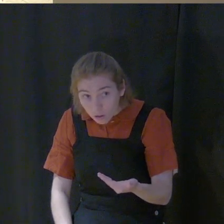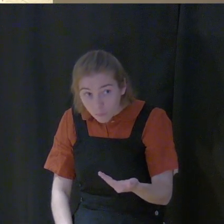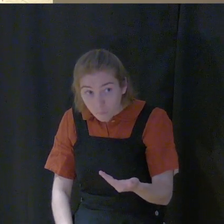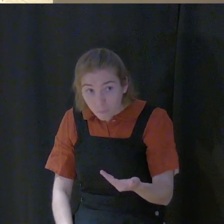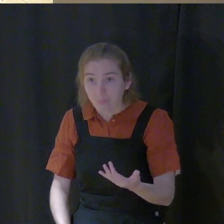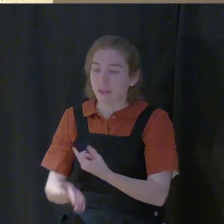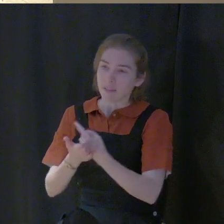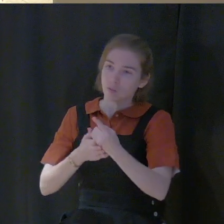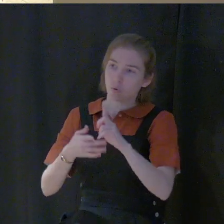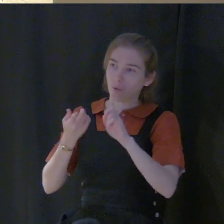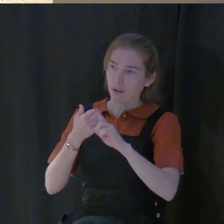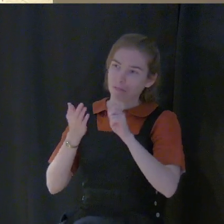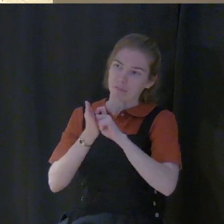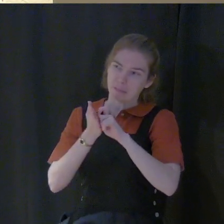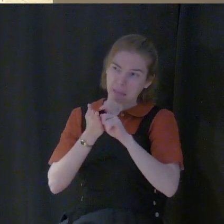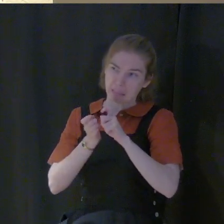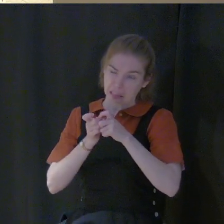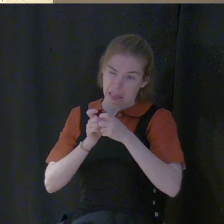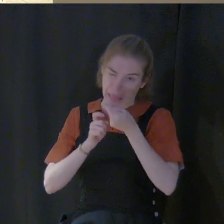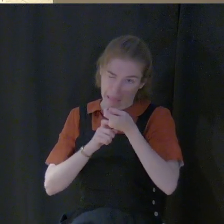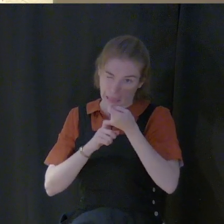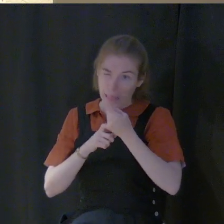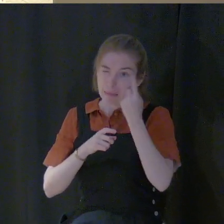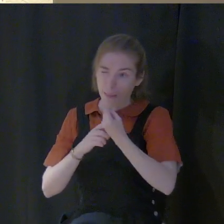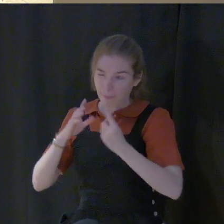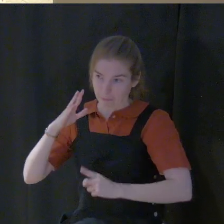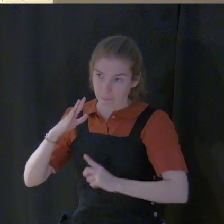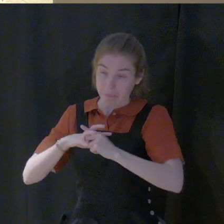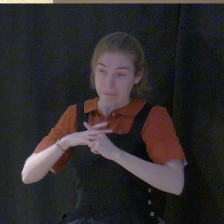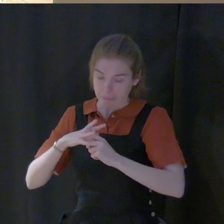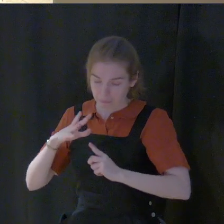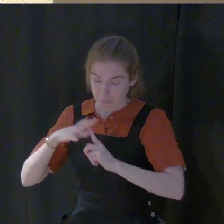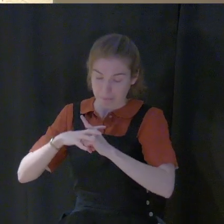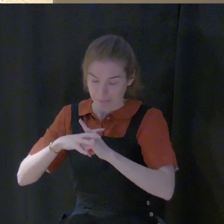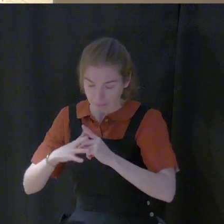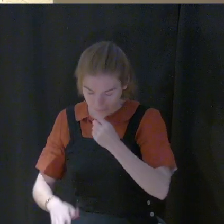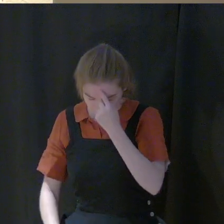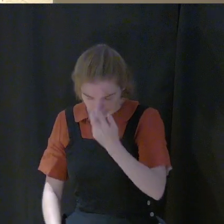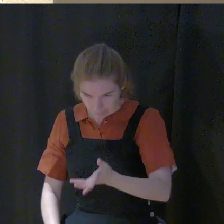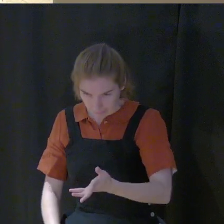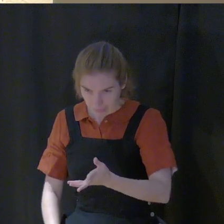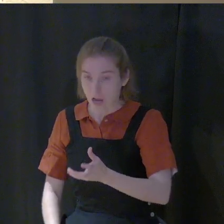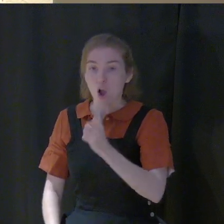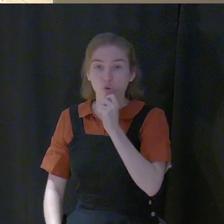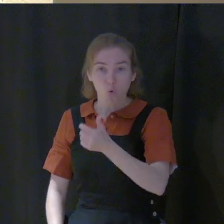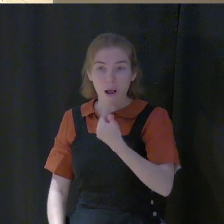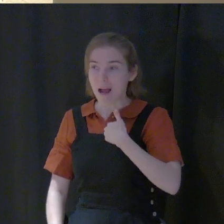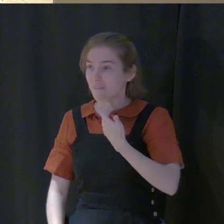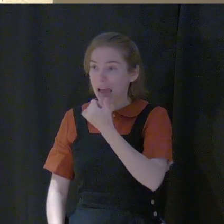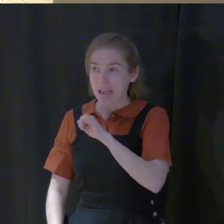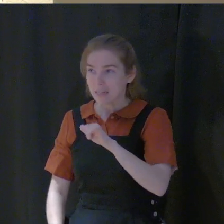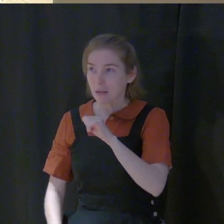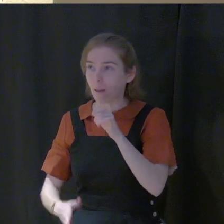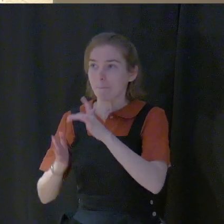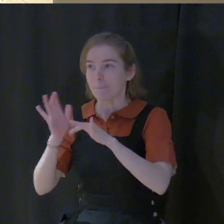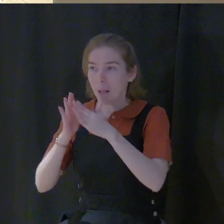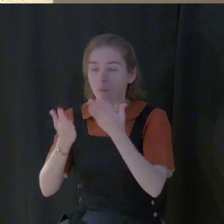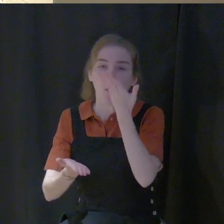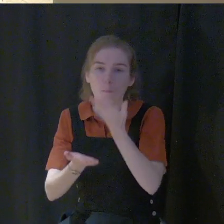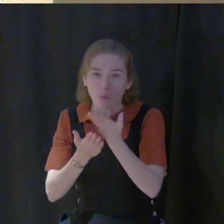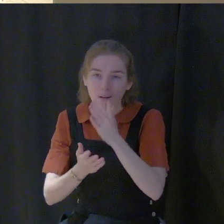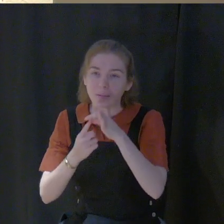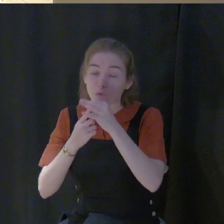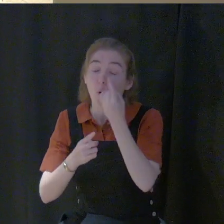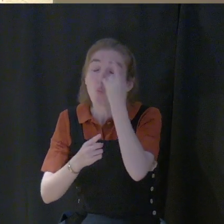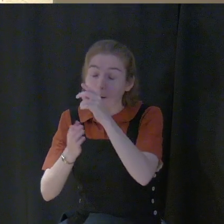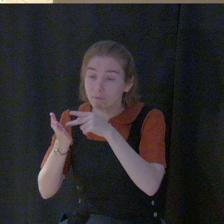this week when I was trying to rewrite part of this, something came to my mind. I don't have any biblical proof for this except for one